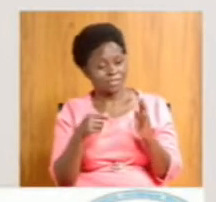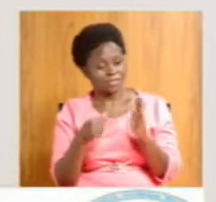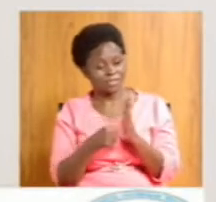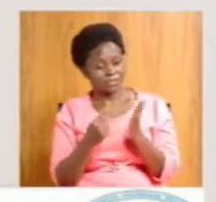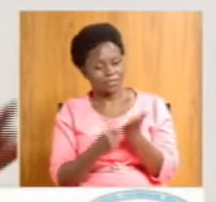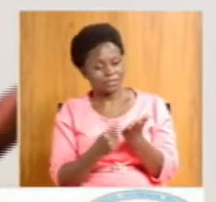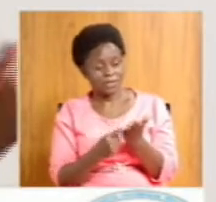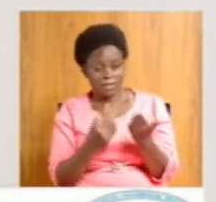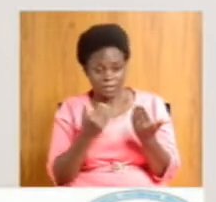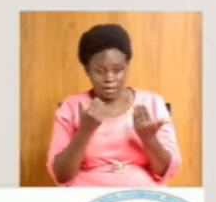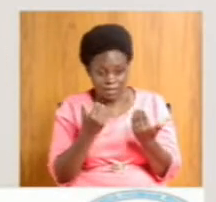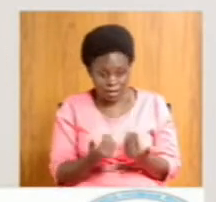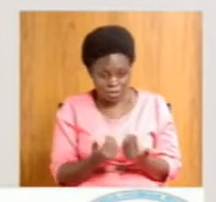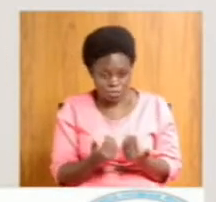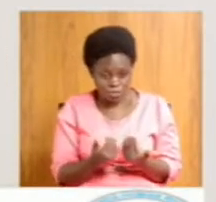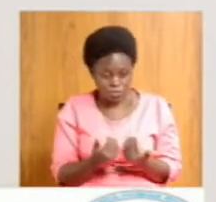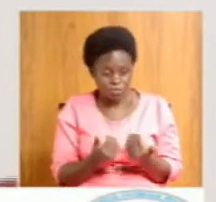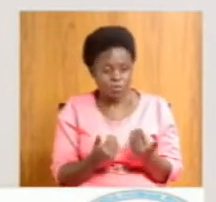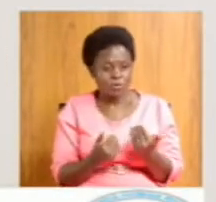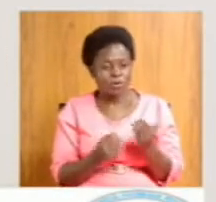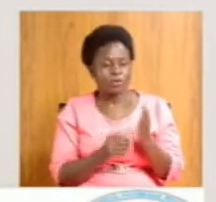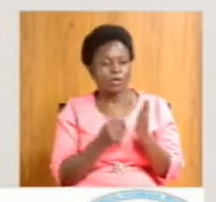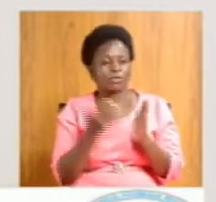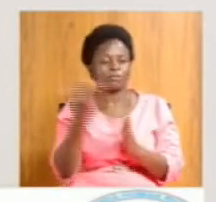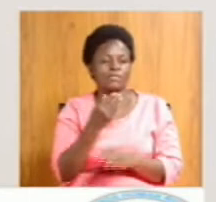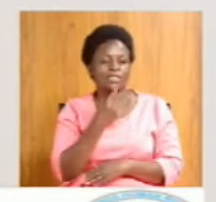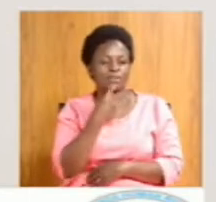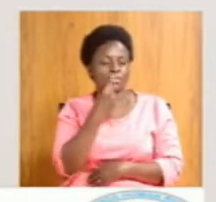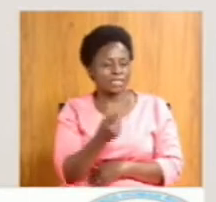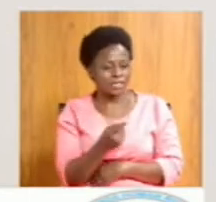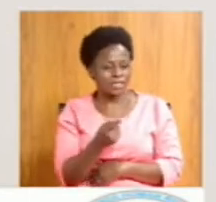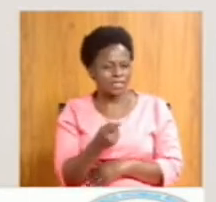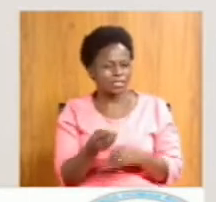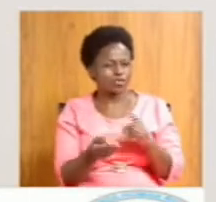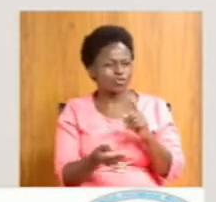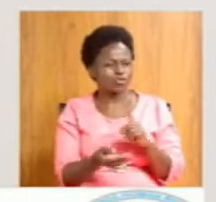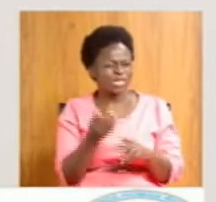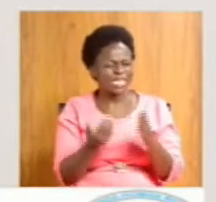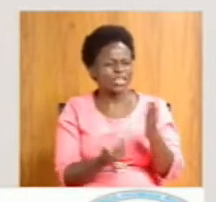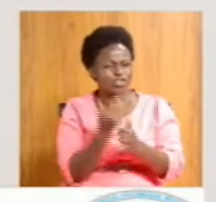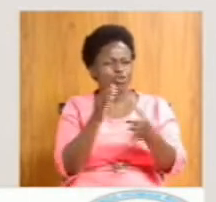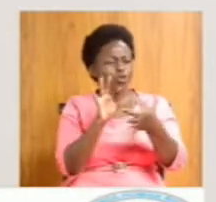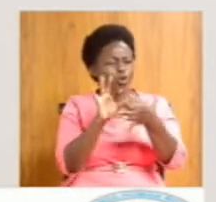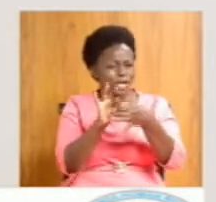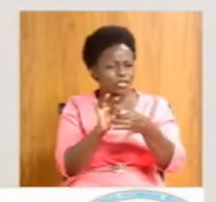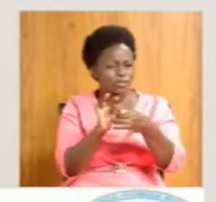right now like one of the presenters was saying to get a new connection